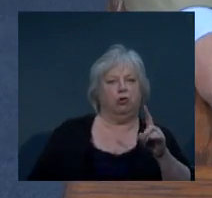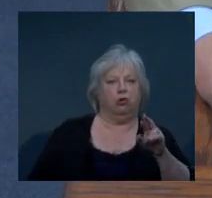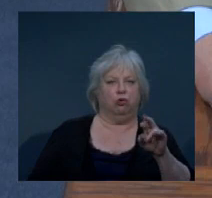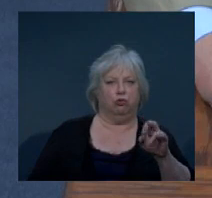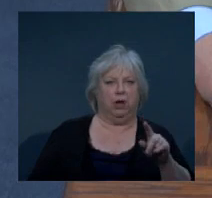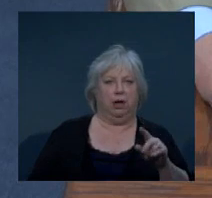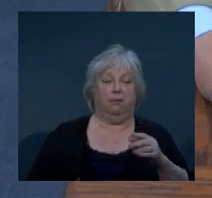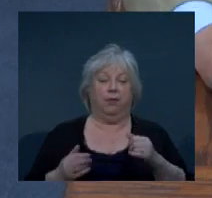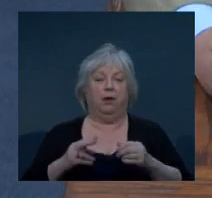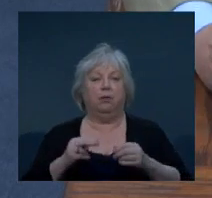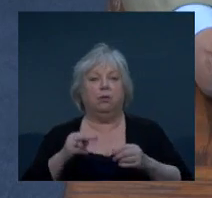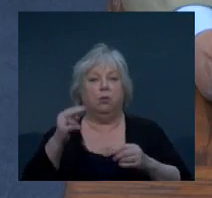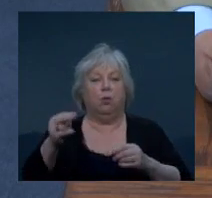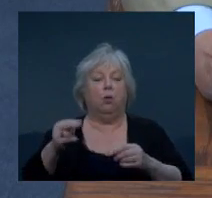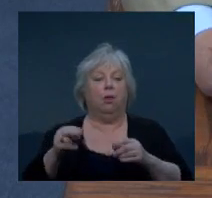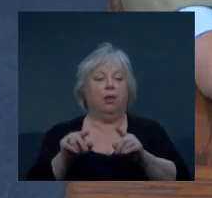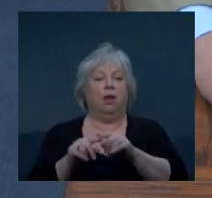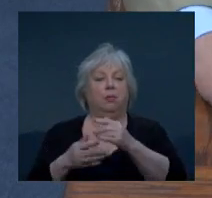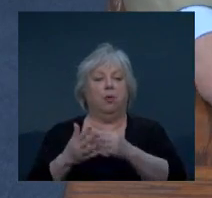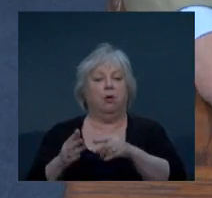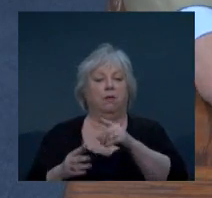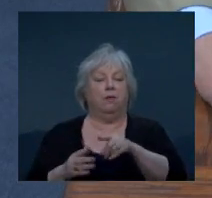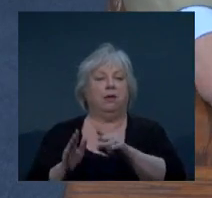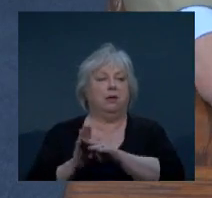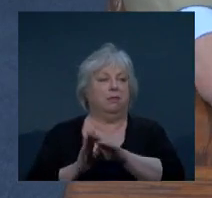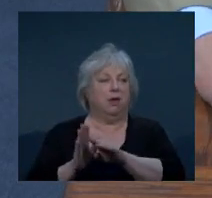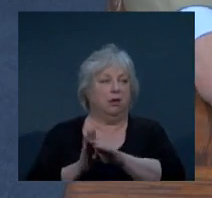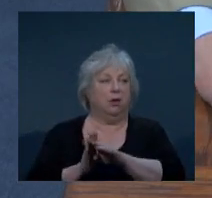side, as part of this development,